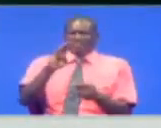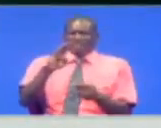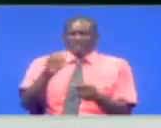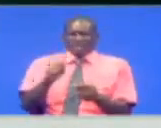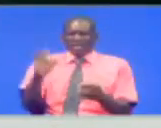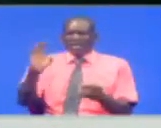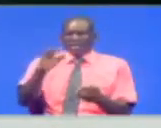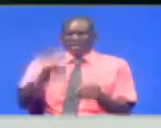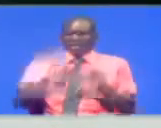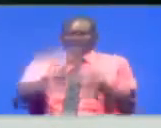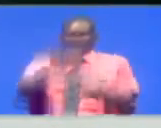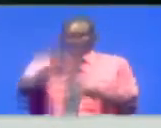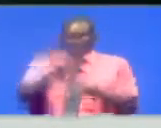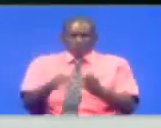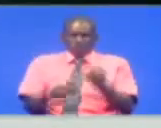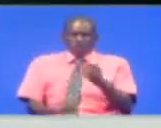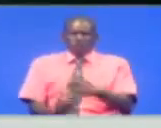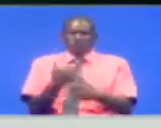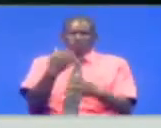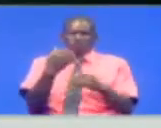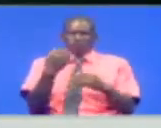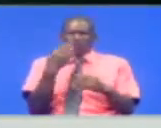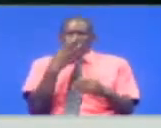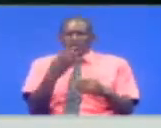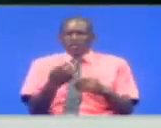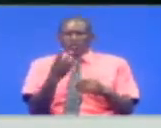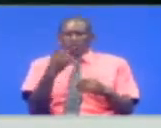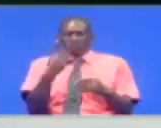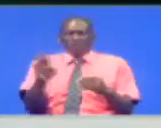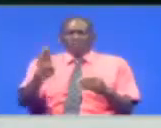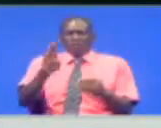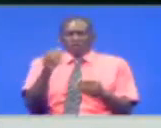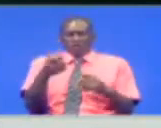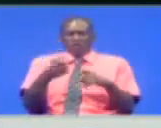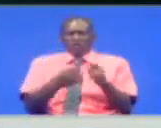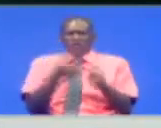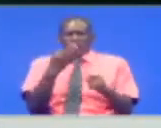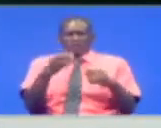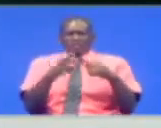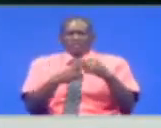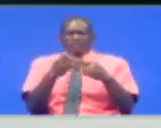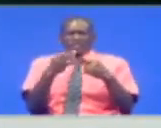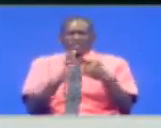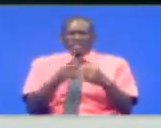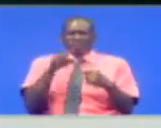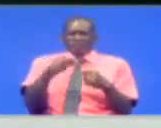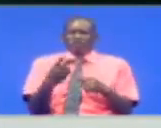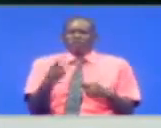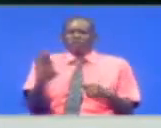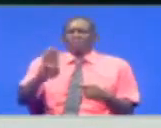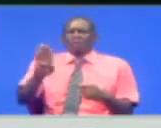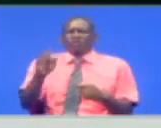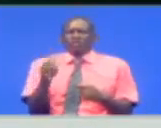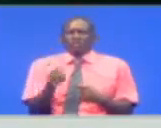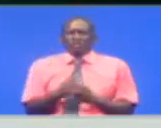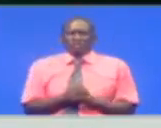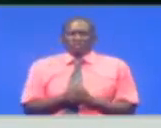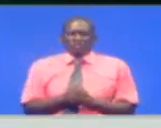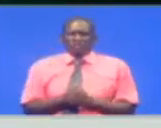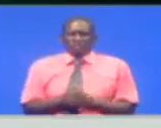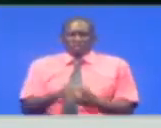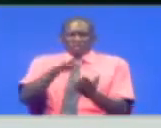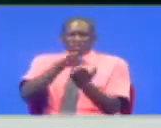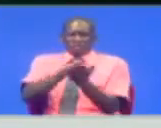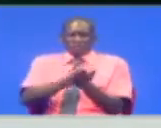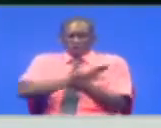customer deposits grew to 421.5 billion shillings from 378.2 billion shillings. The